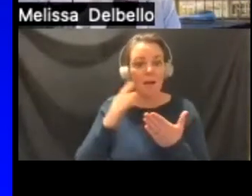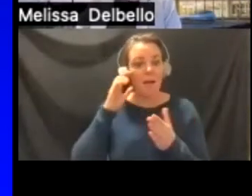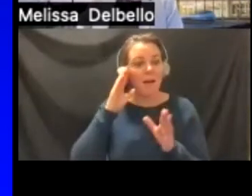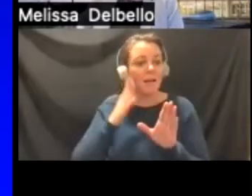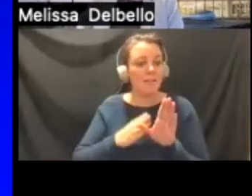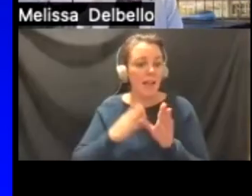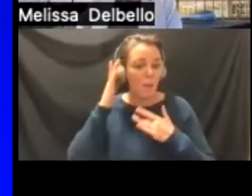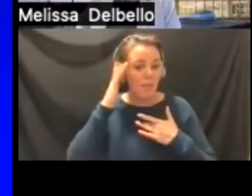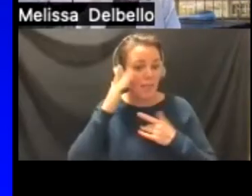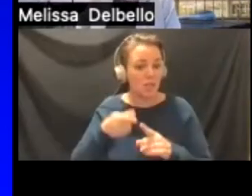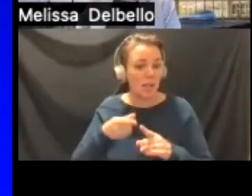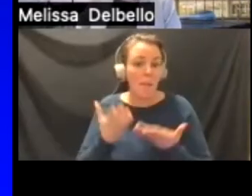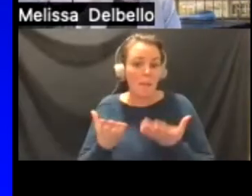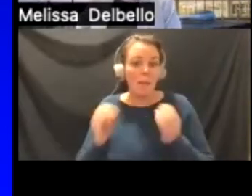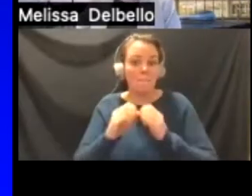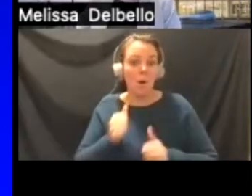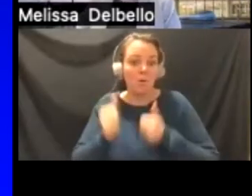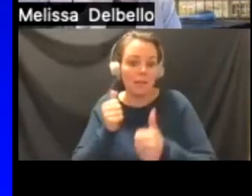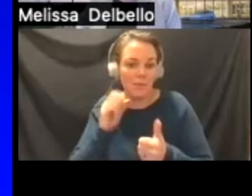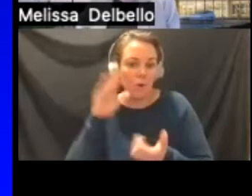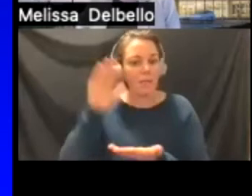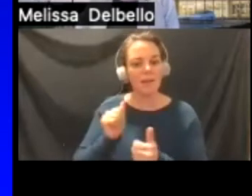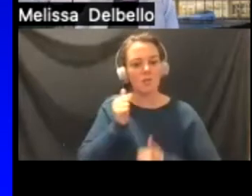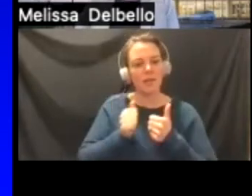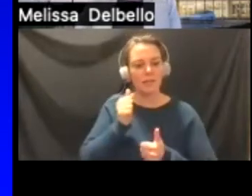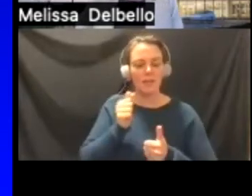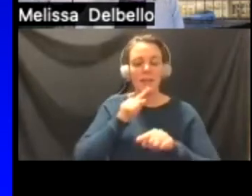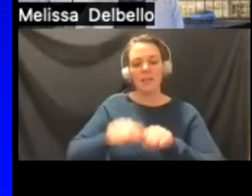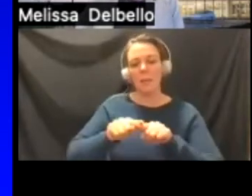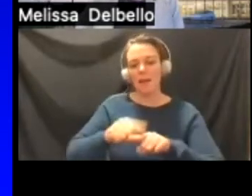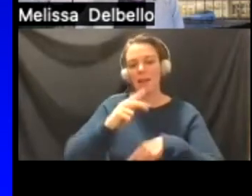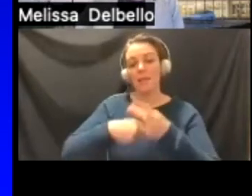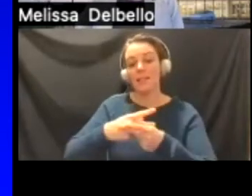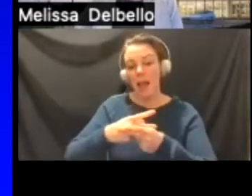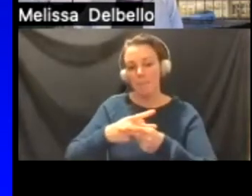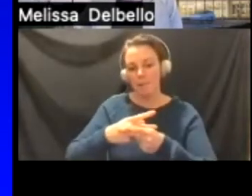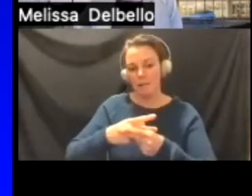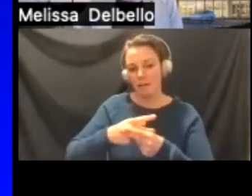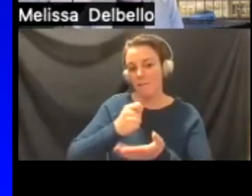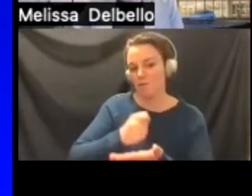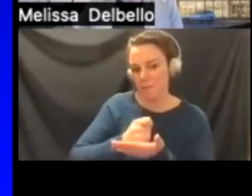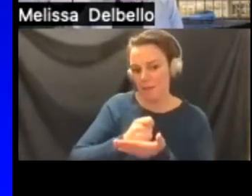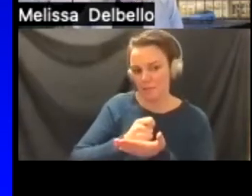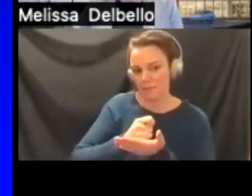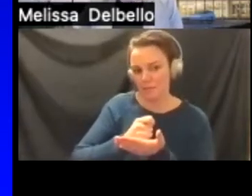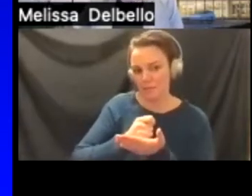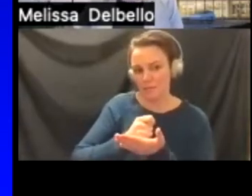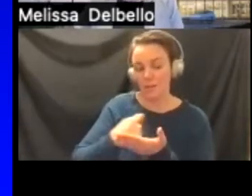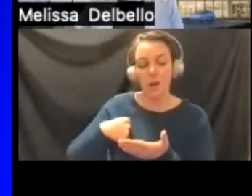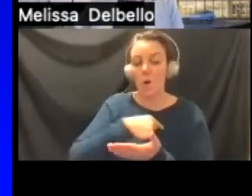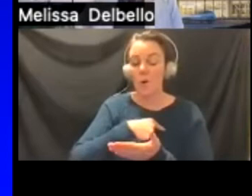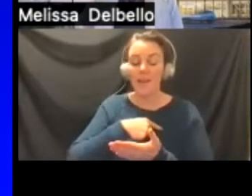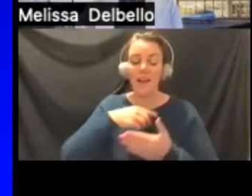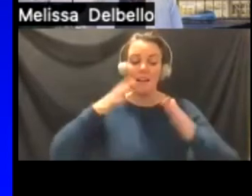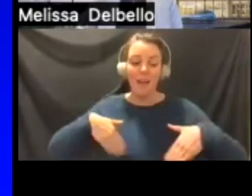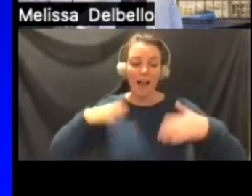might be more aggressive or less aggressive depending on the type of treatment. We're not at primary prevention yet.